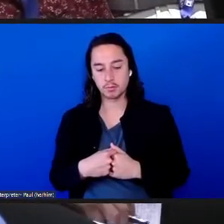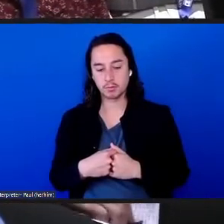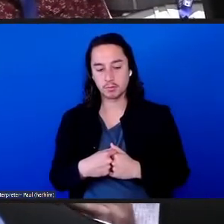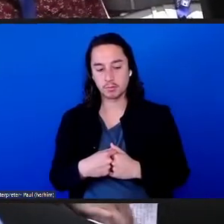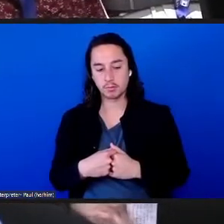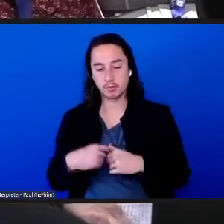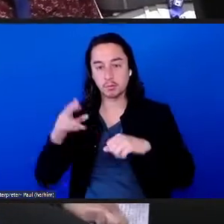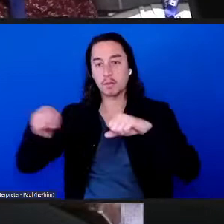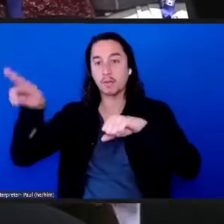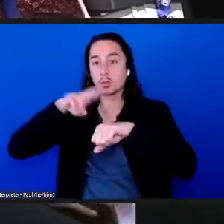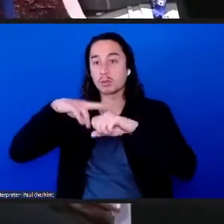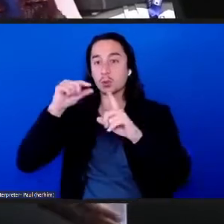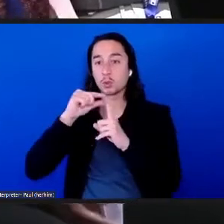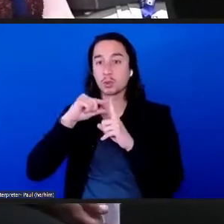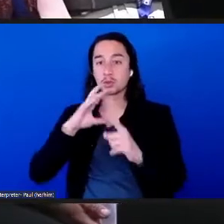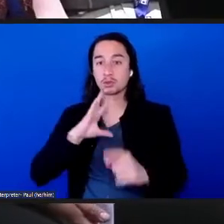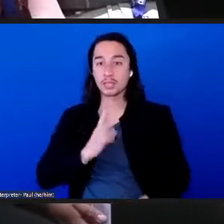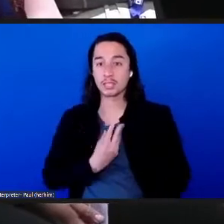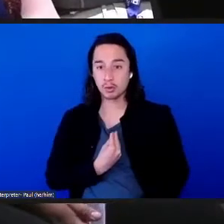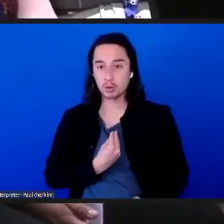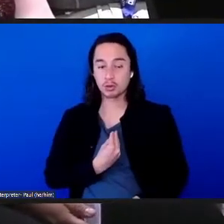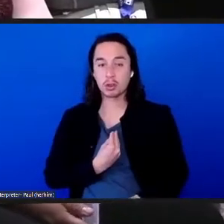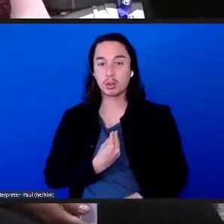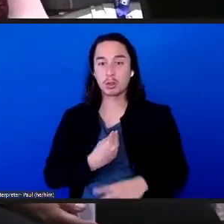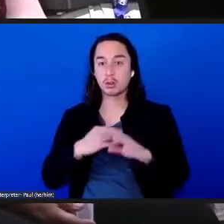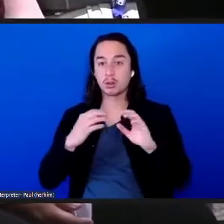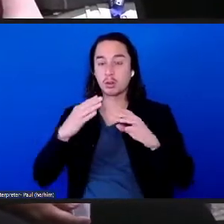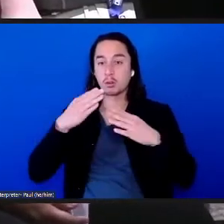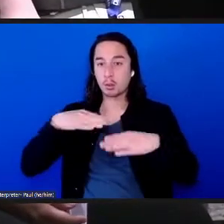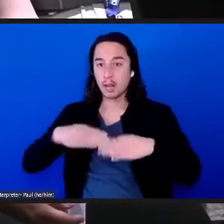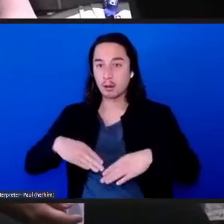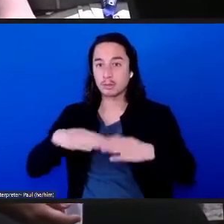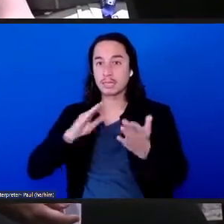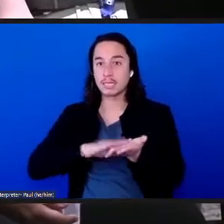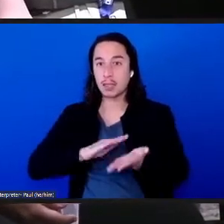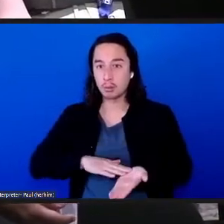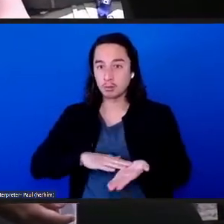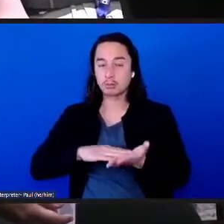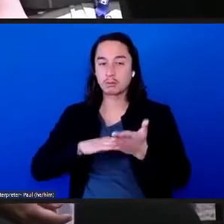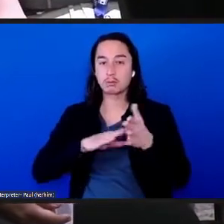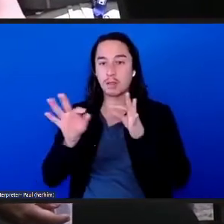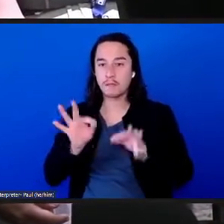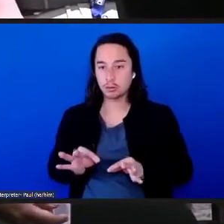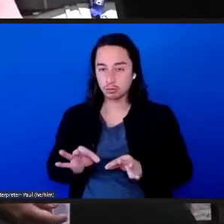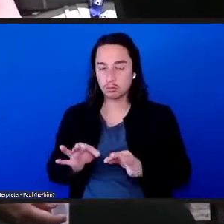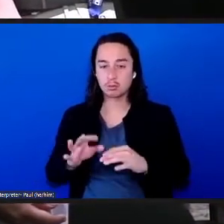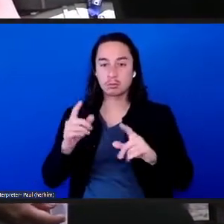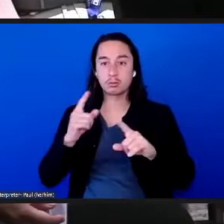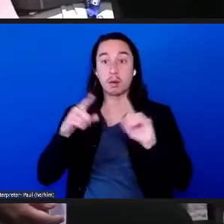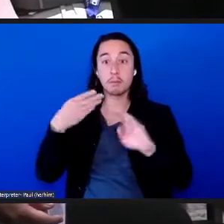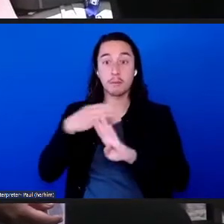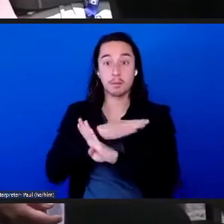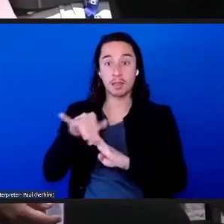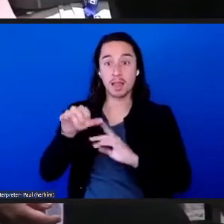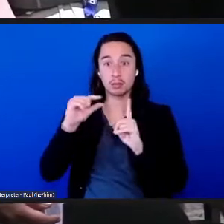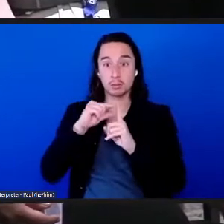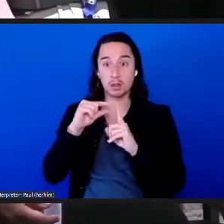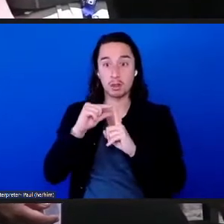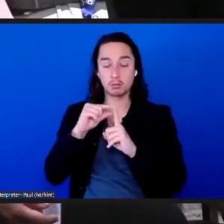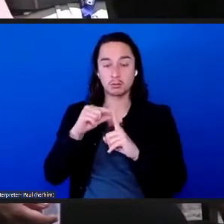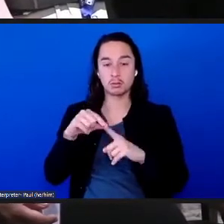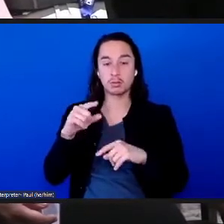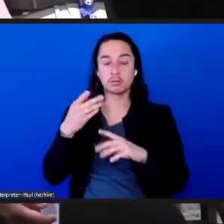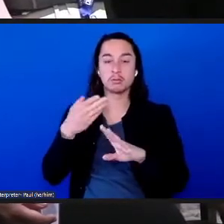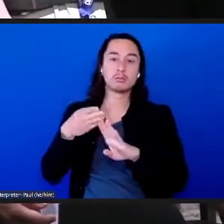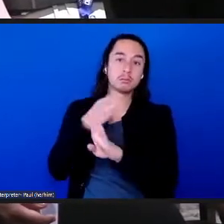transgender is broken down into various syllables and definitions. But before that terminology, you know, and